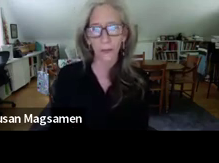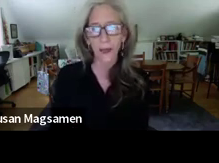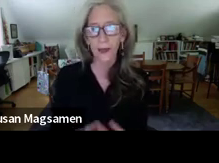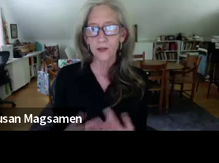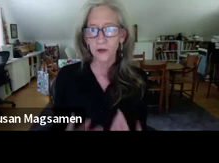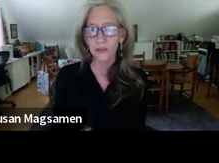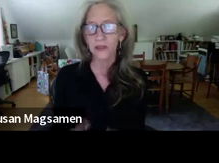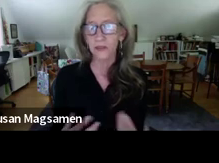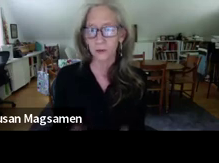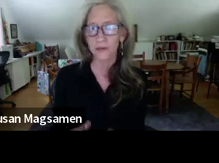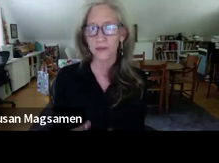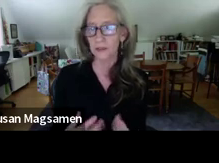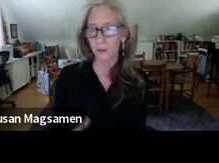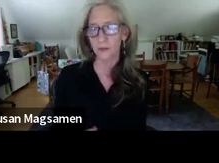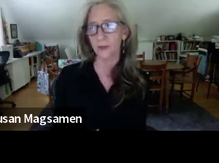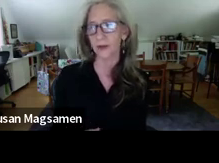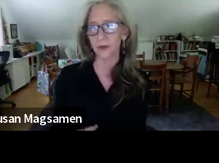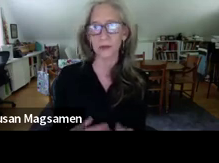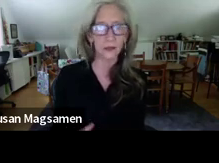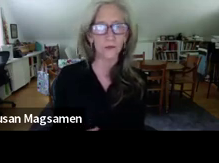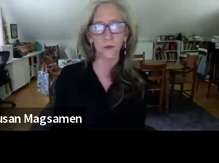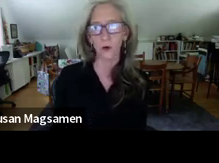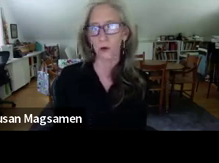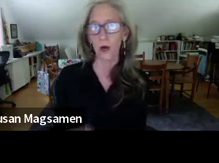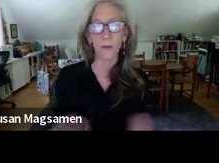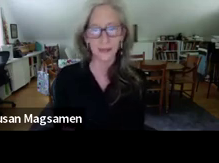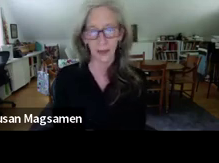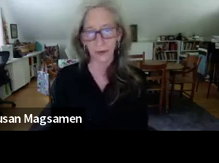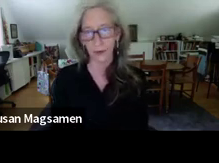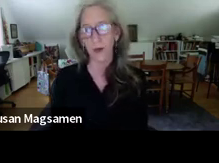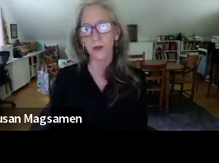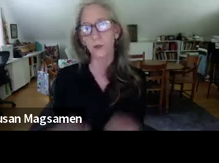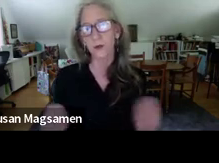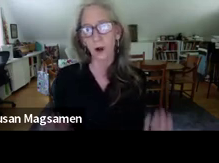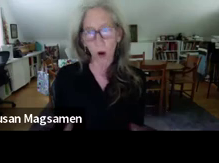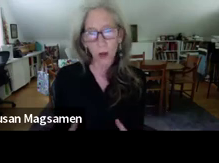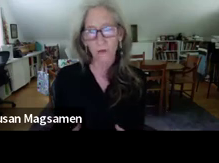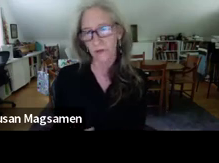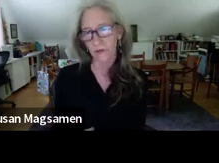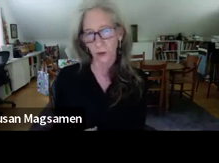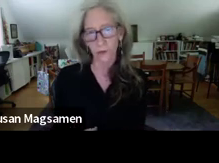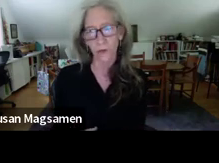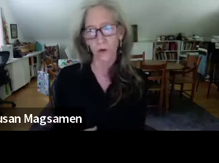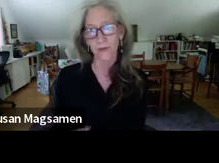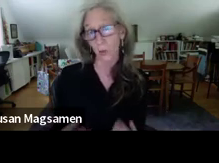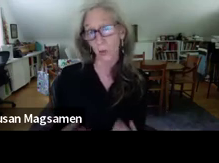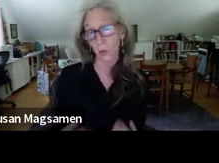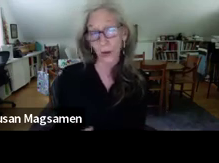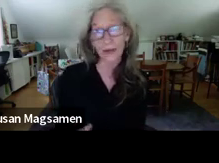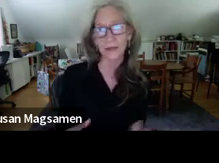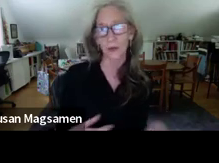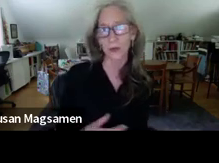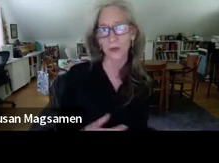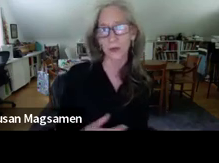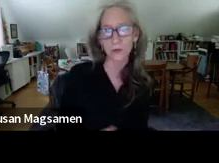world, and started to hear these themes about the need for coming together to bring all of the different art forms in